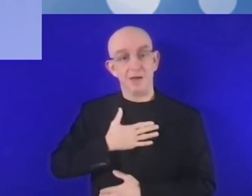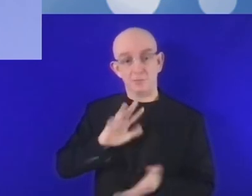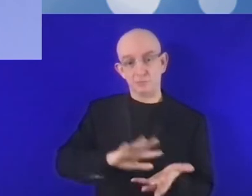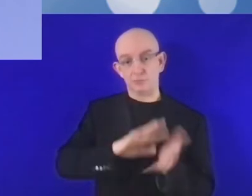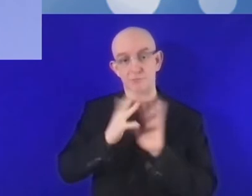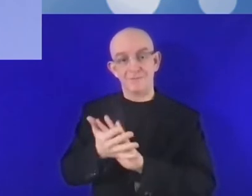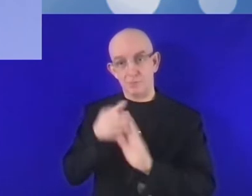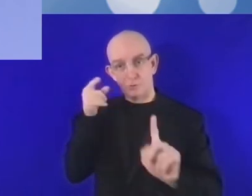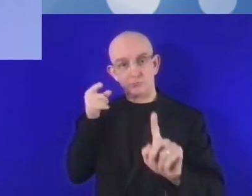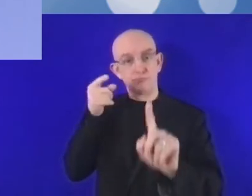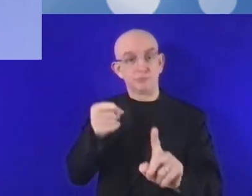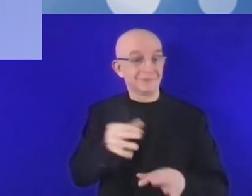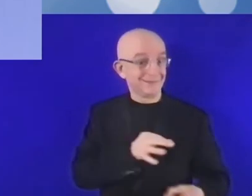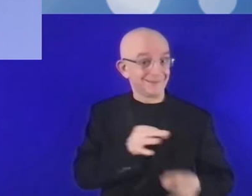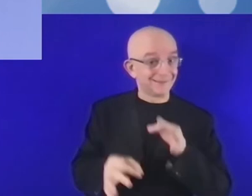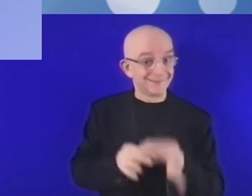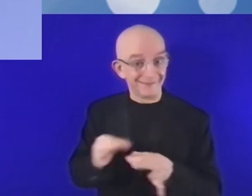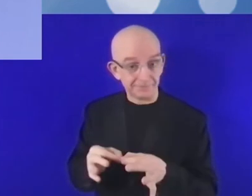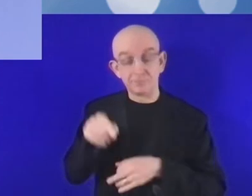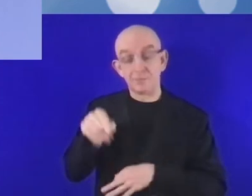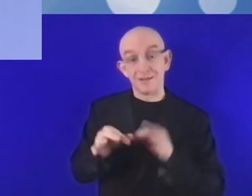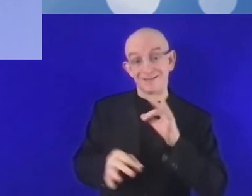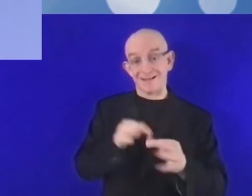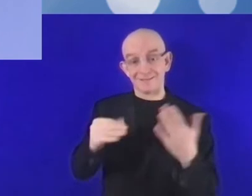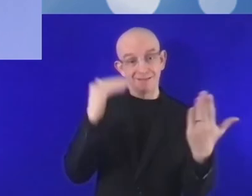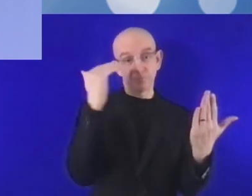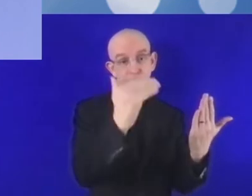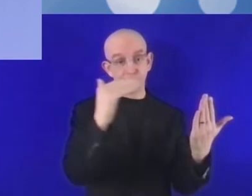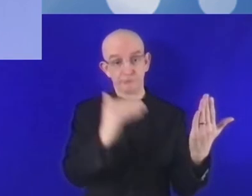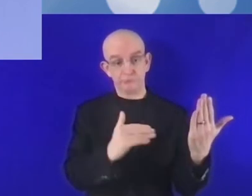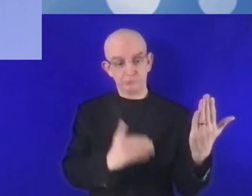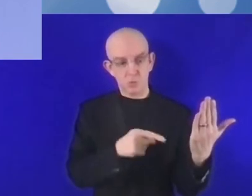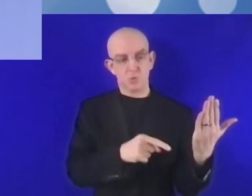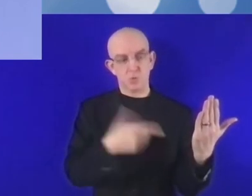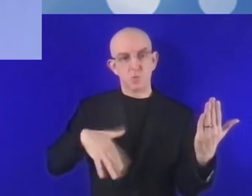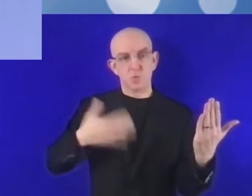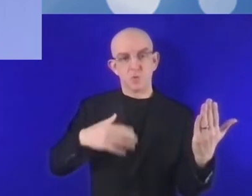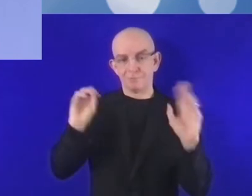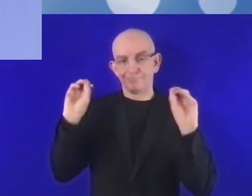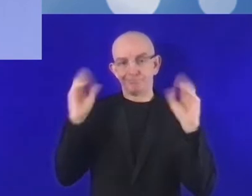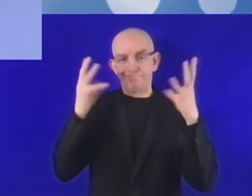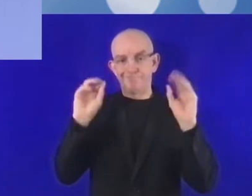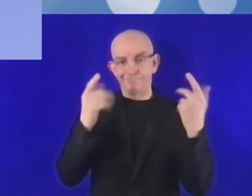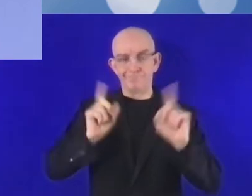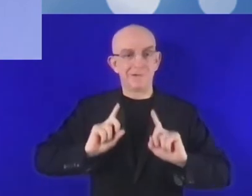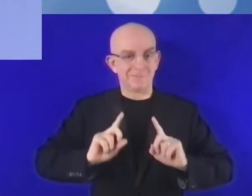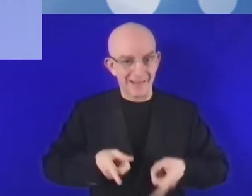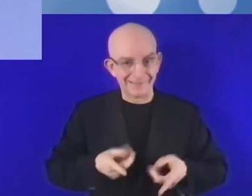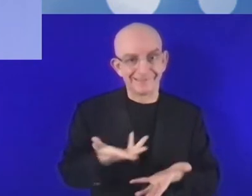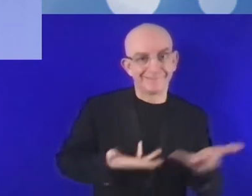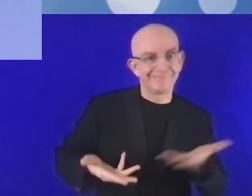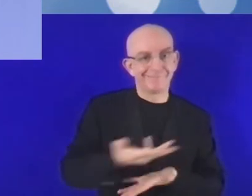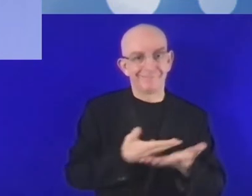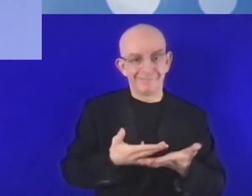make the digital transformation successful because if we are not manage the